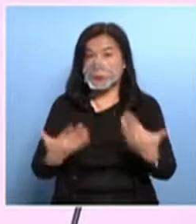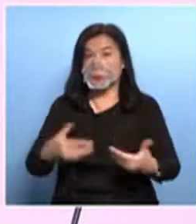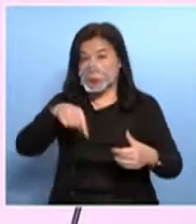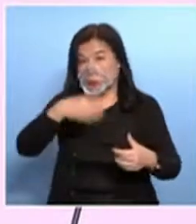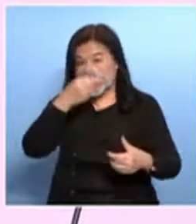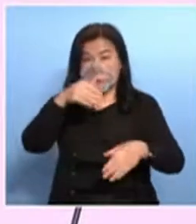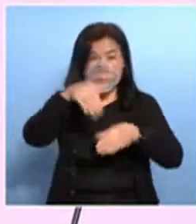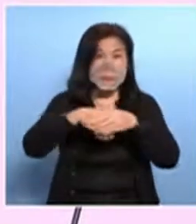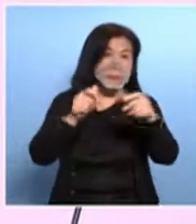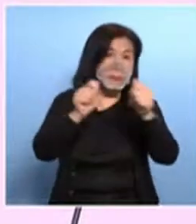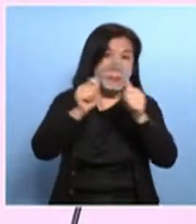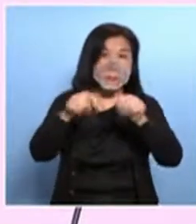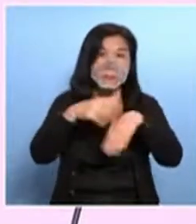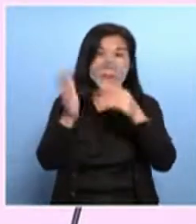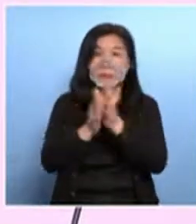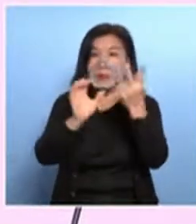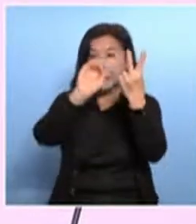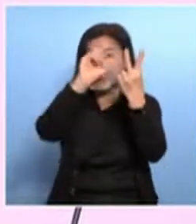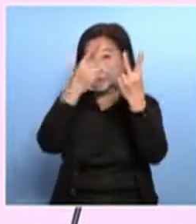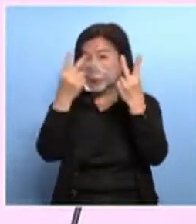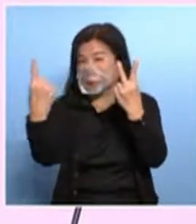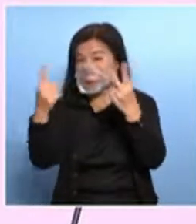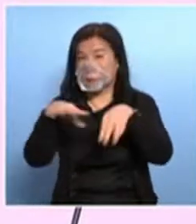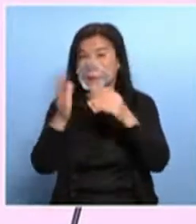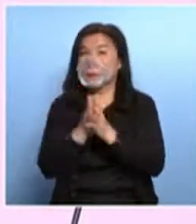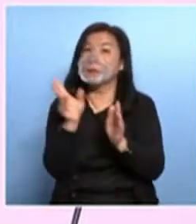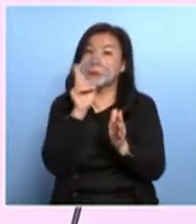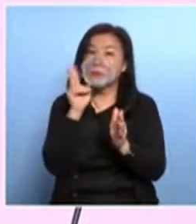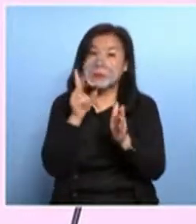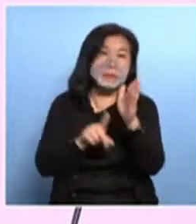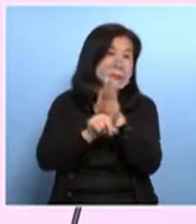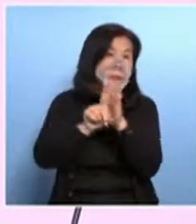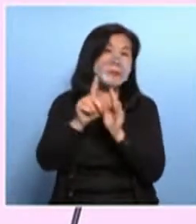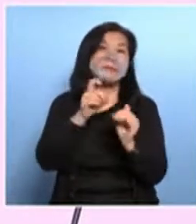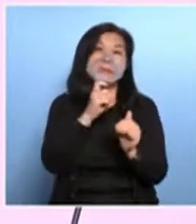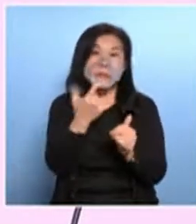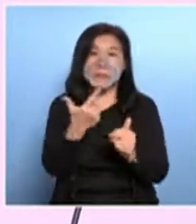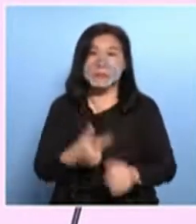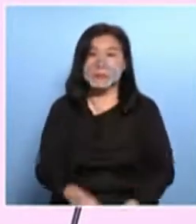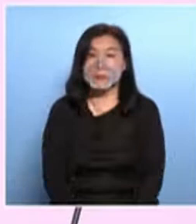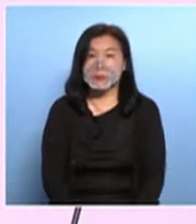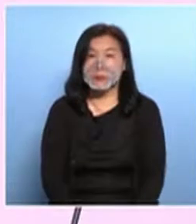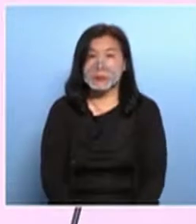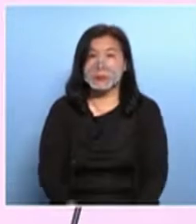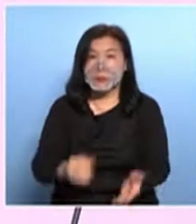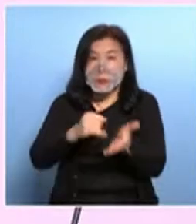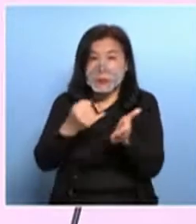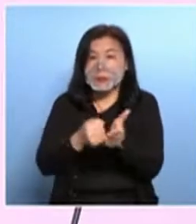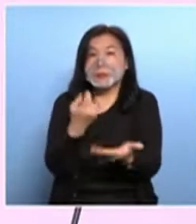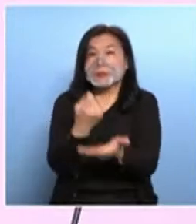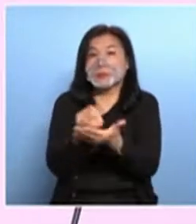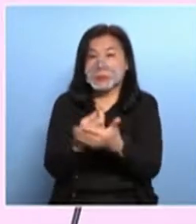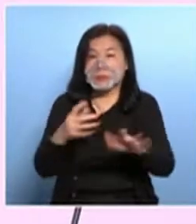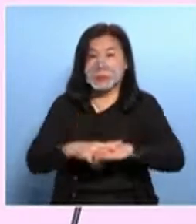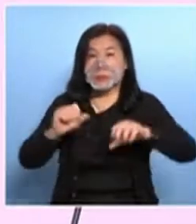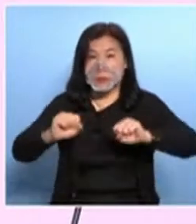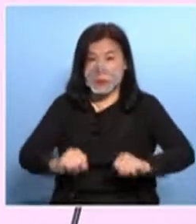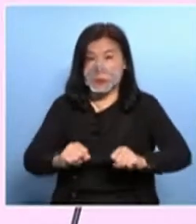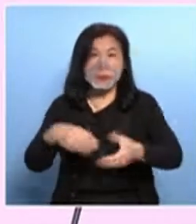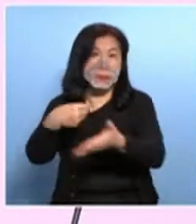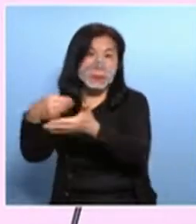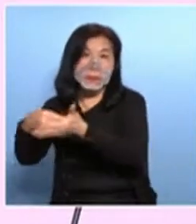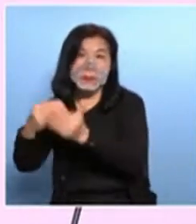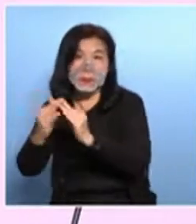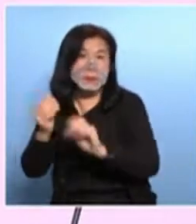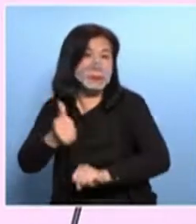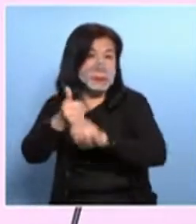variants and supply bottlenecks worldwide, the local stock market underwent a sharp adjustment in 2021. As supported by